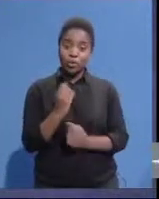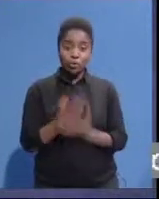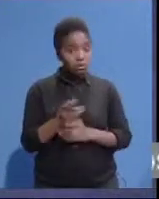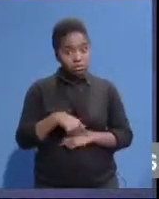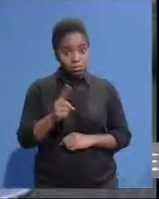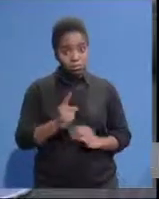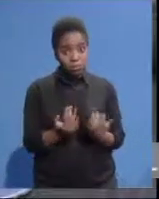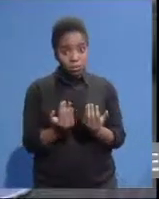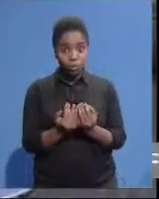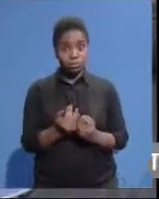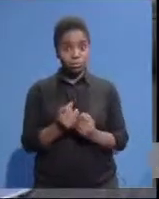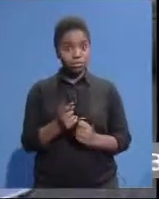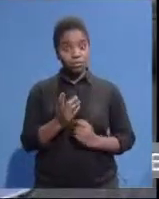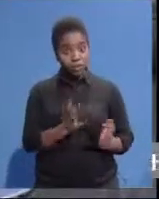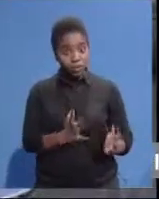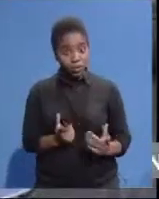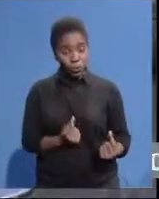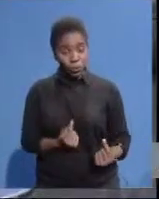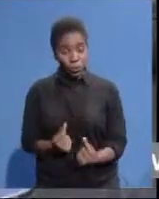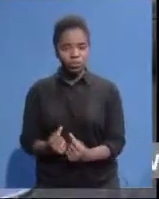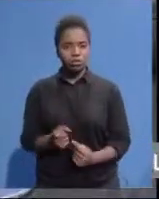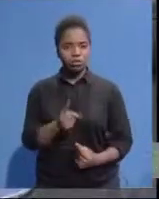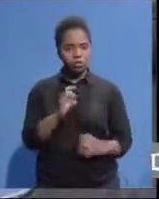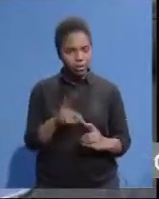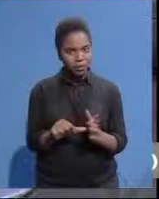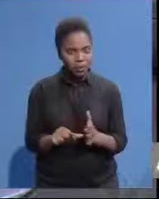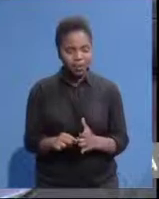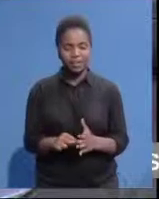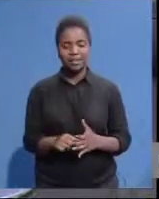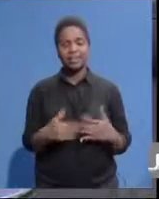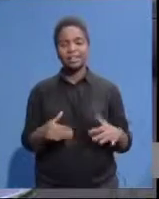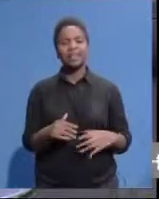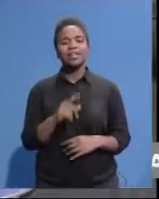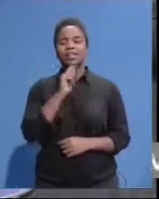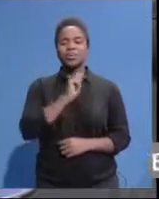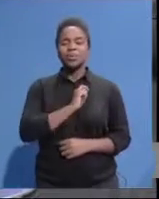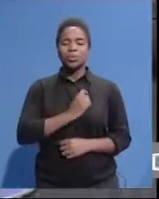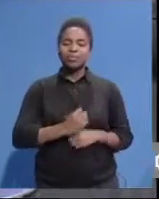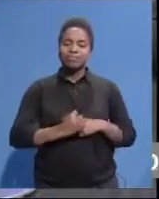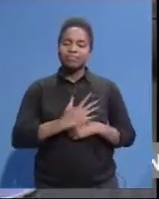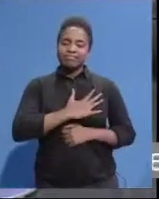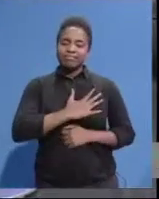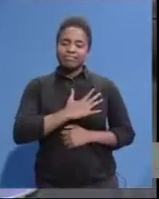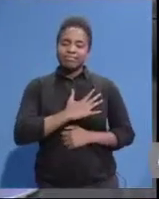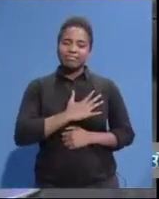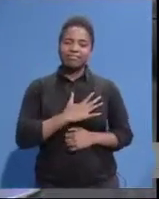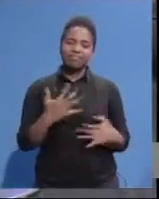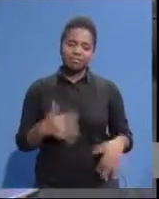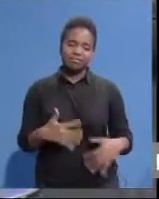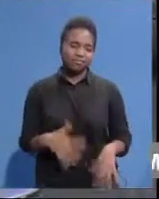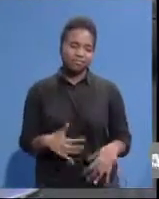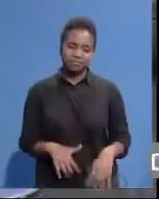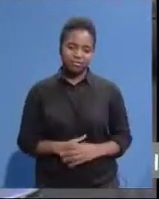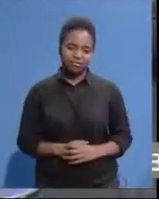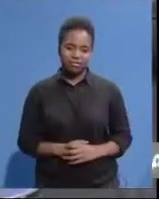school, to making sure that I value education as much as it. So it's quite personal. And the question that you raised earlier of saying, what